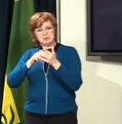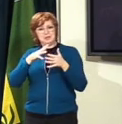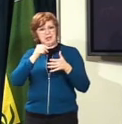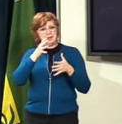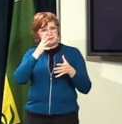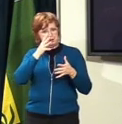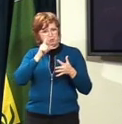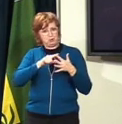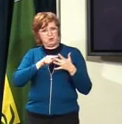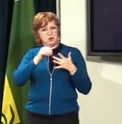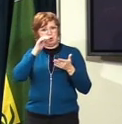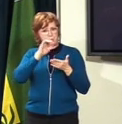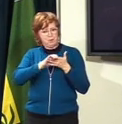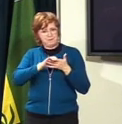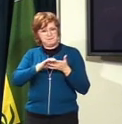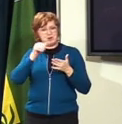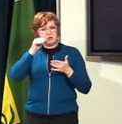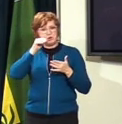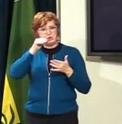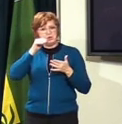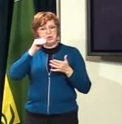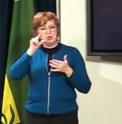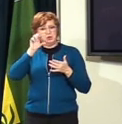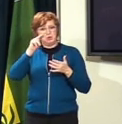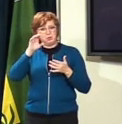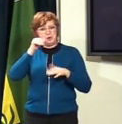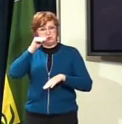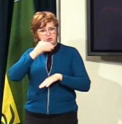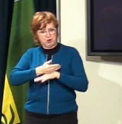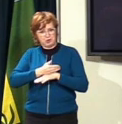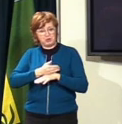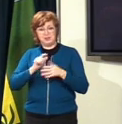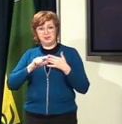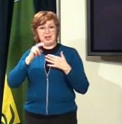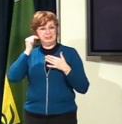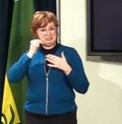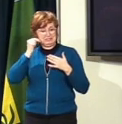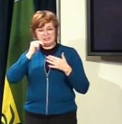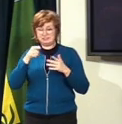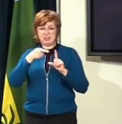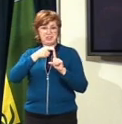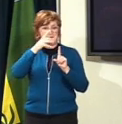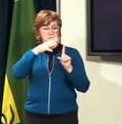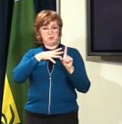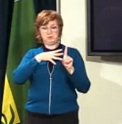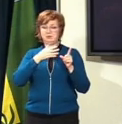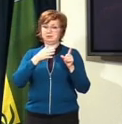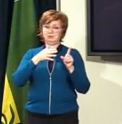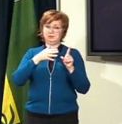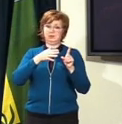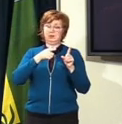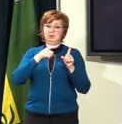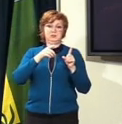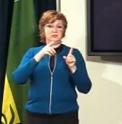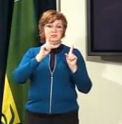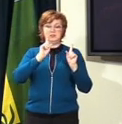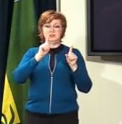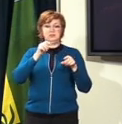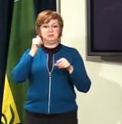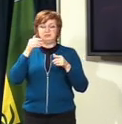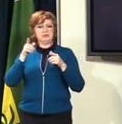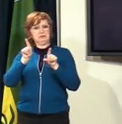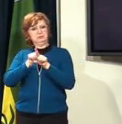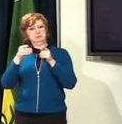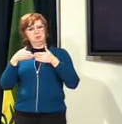daughter, granddaughter, aunt, and niece. Andrea is like every member of the general public, except every day she heads into work to deal with